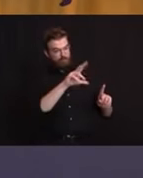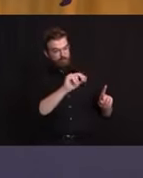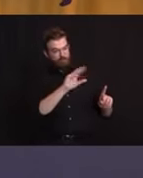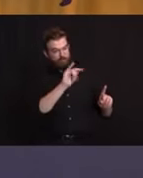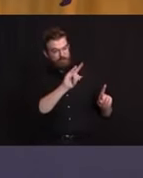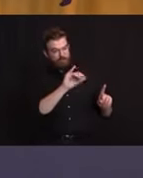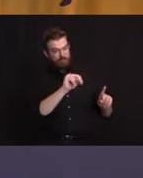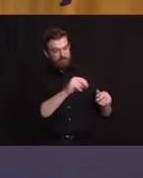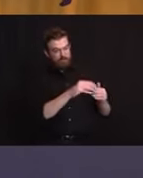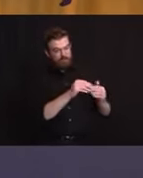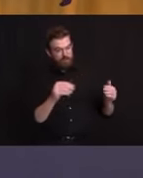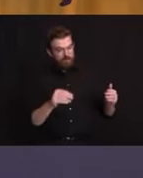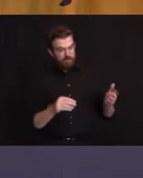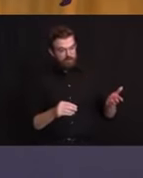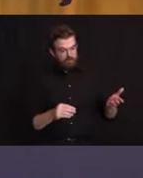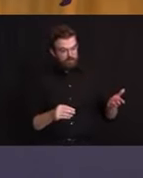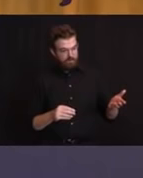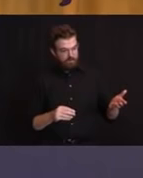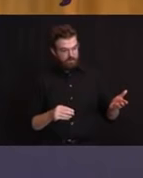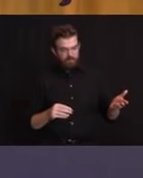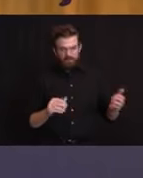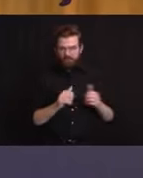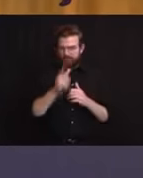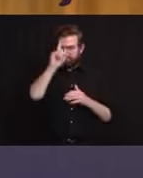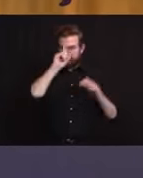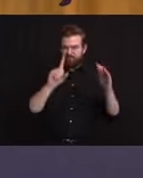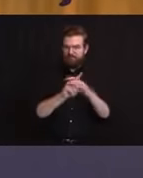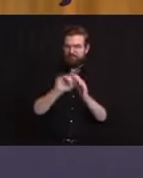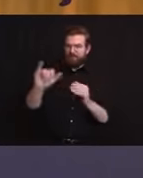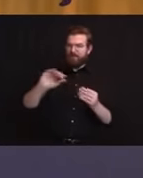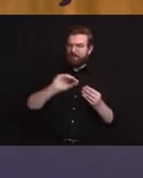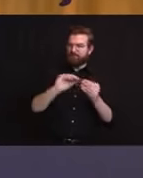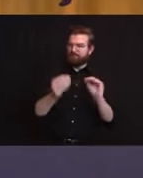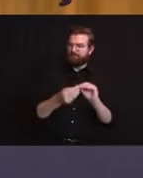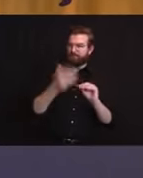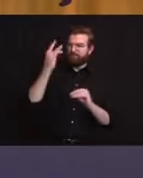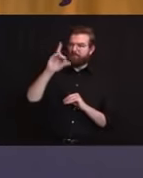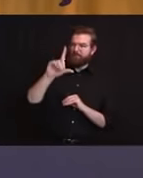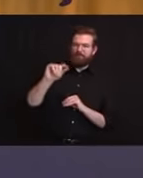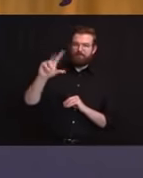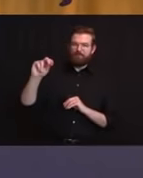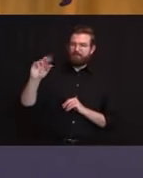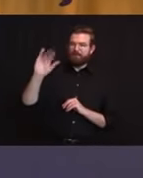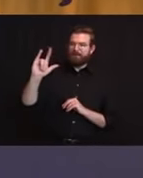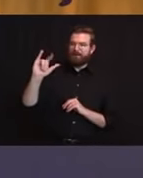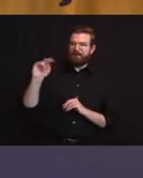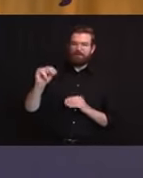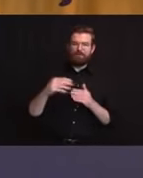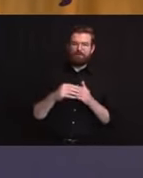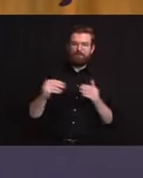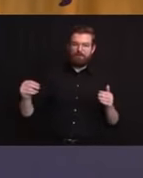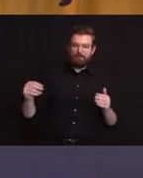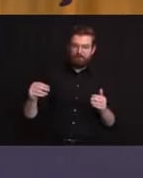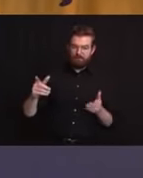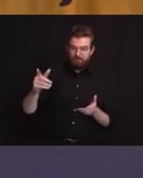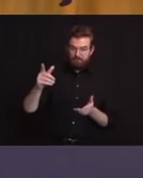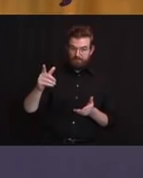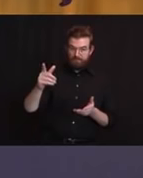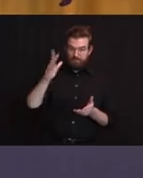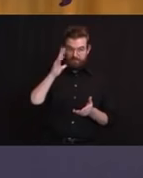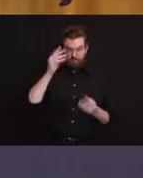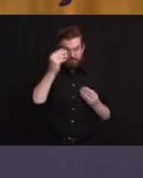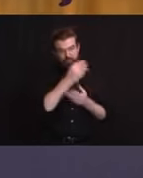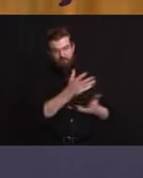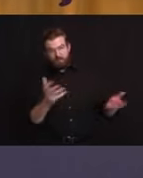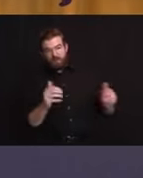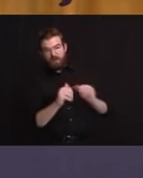you came up with this number, and will you release an analysis regarding this calculation? And then finally,